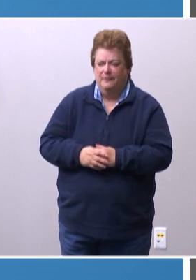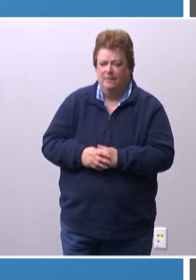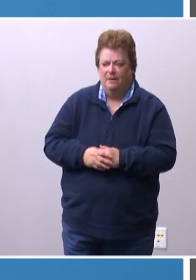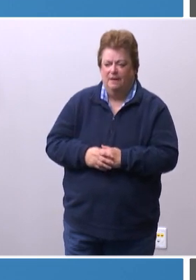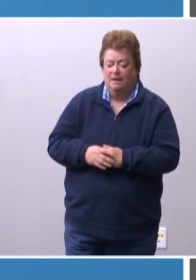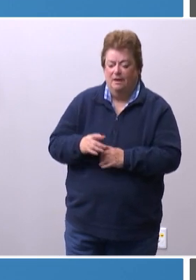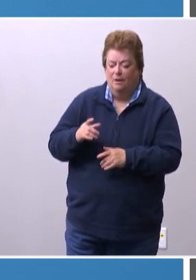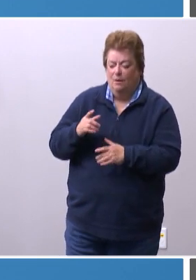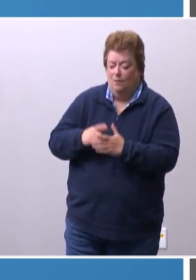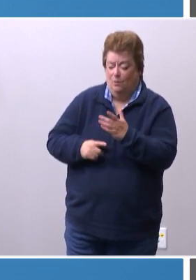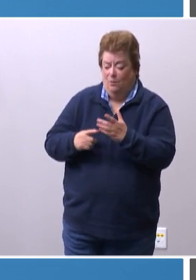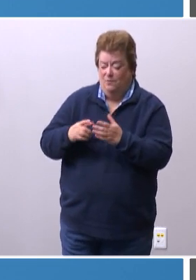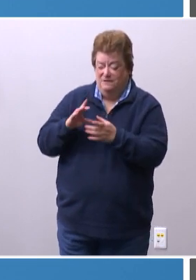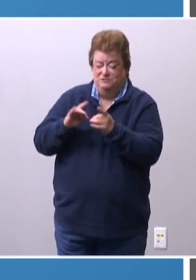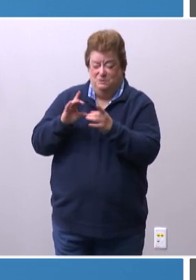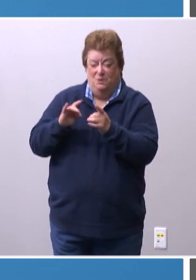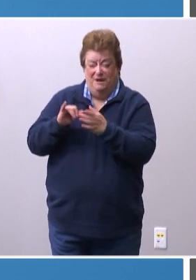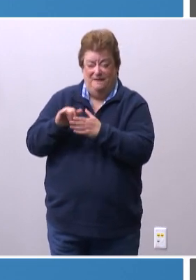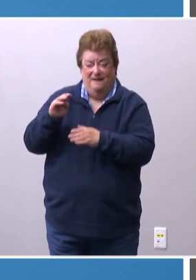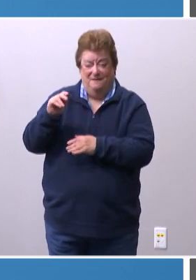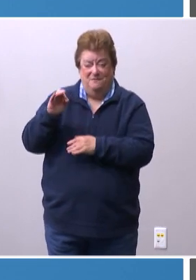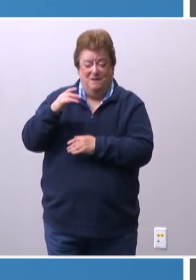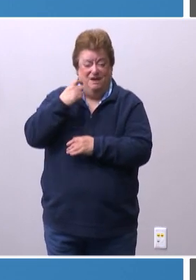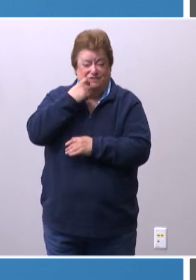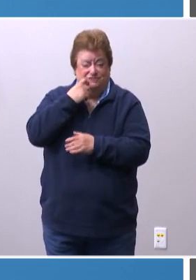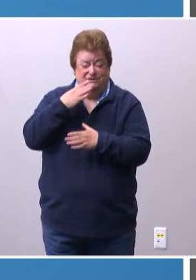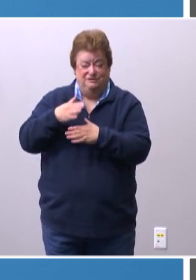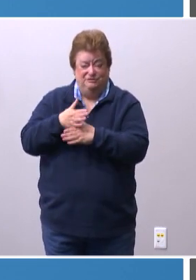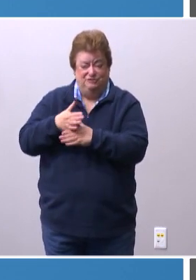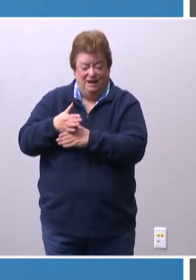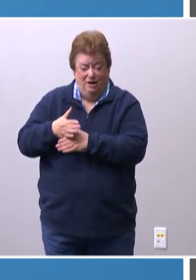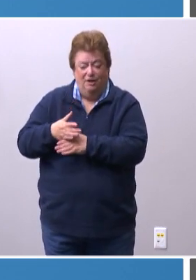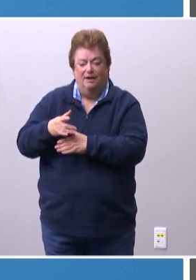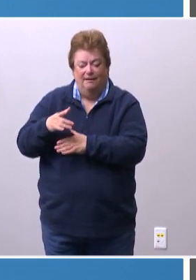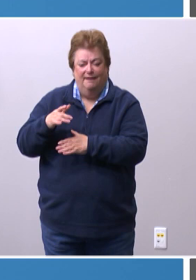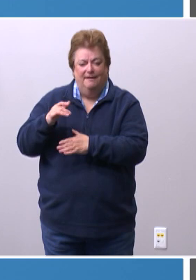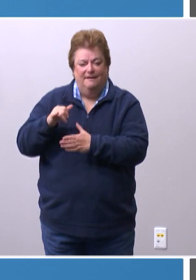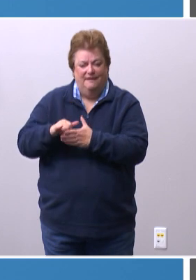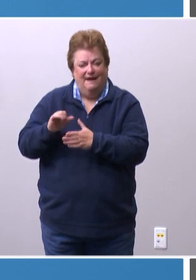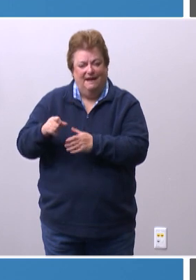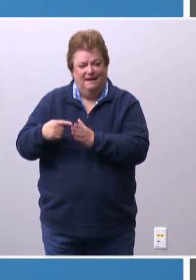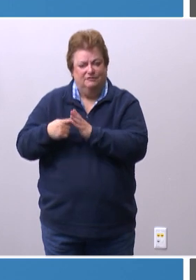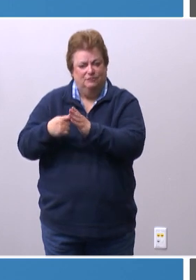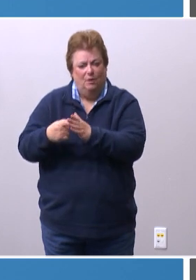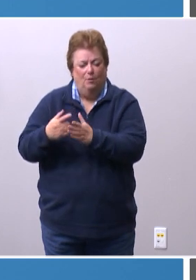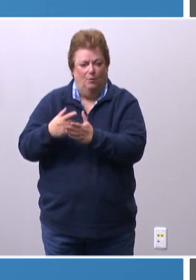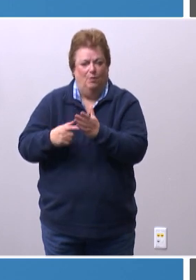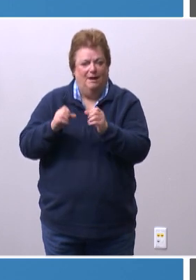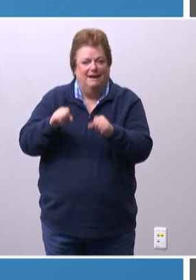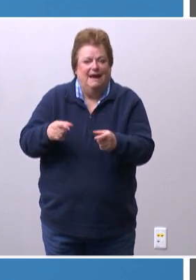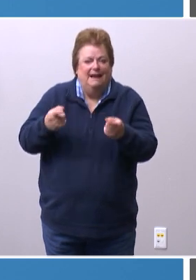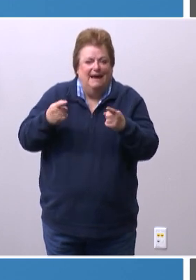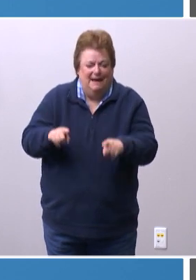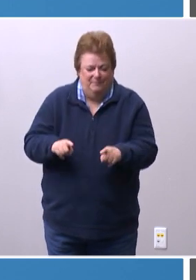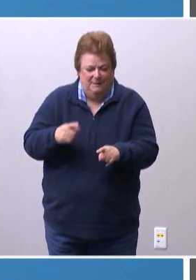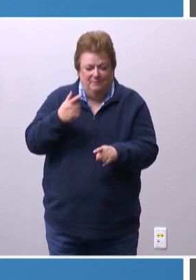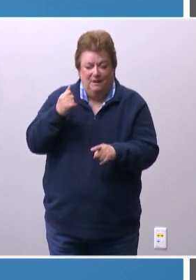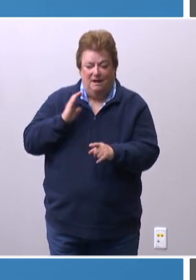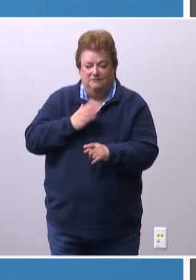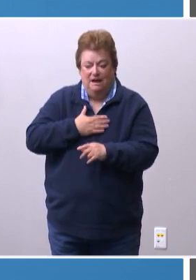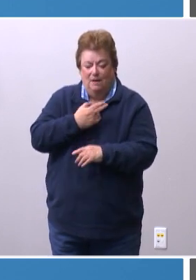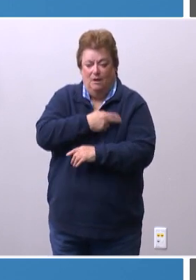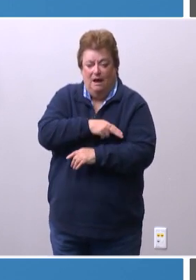mayor shared is an example of what can happen when our hospitals are extremely full. We need to continue to bring the number